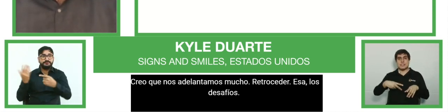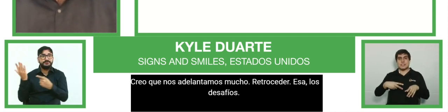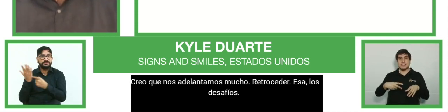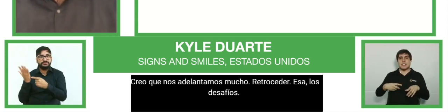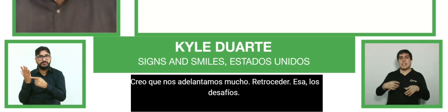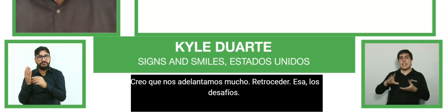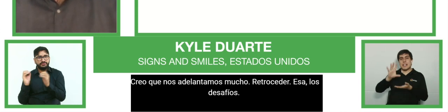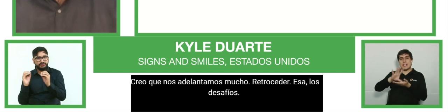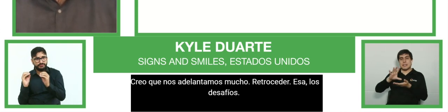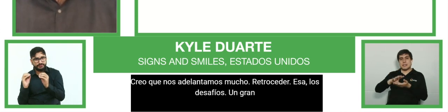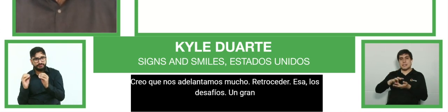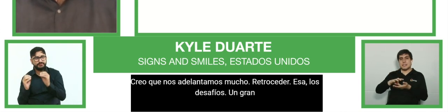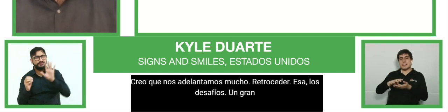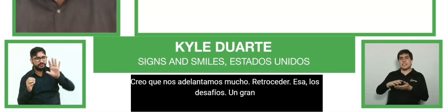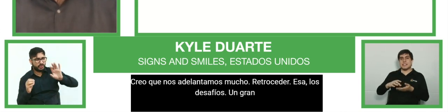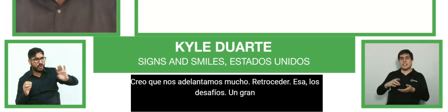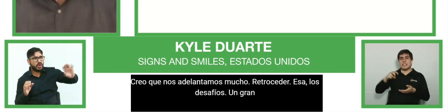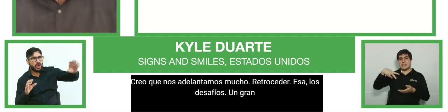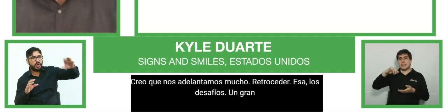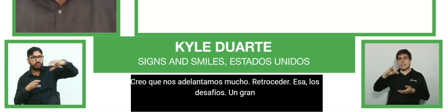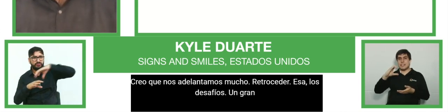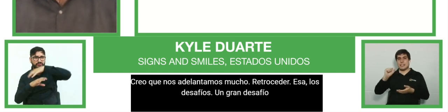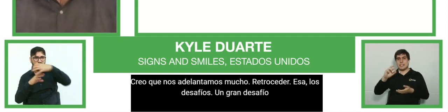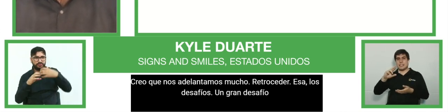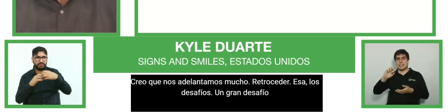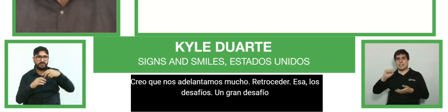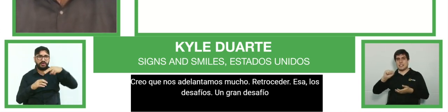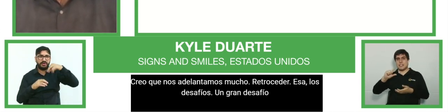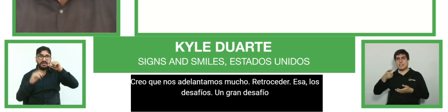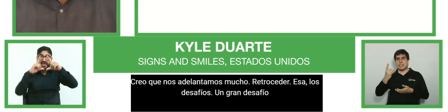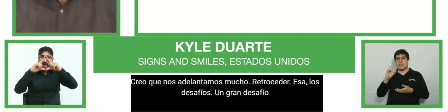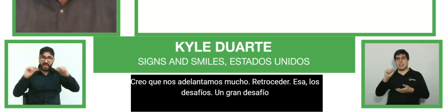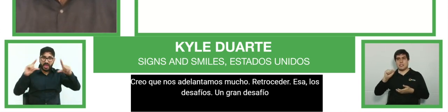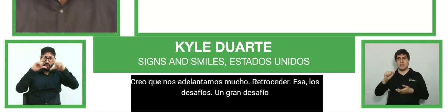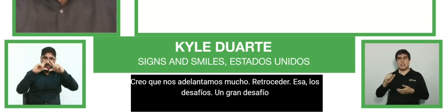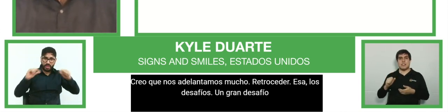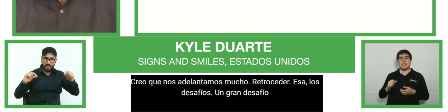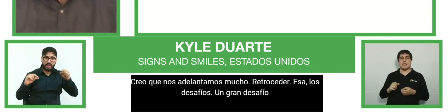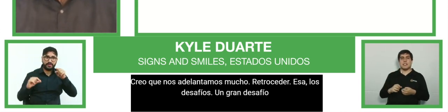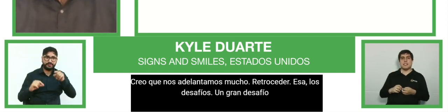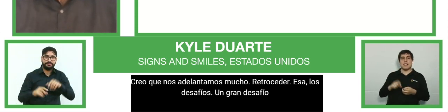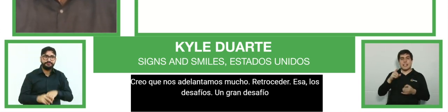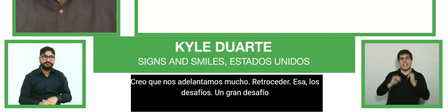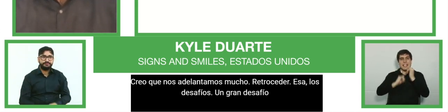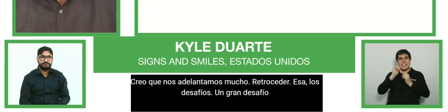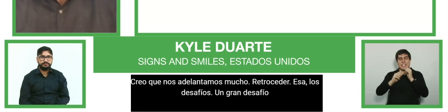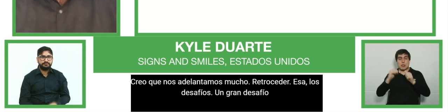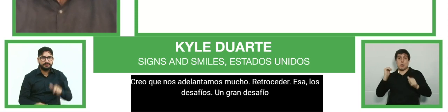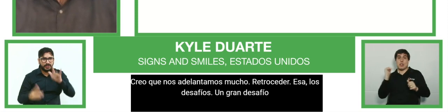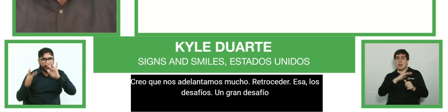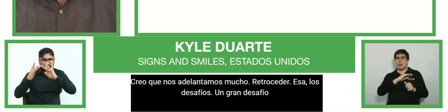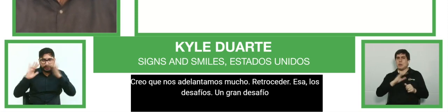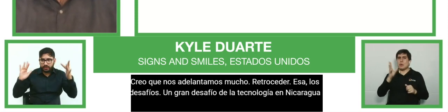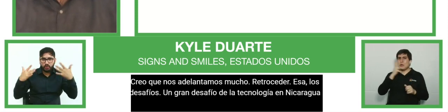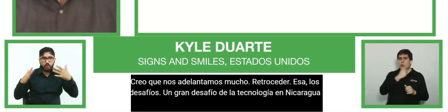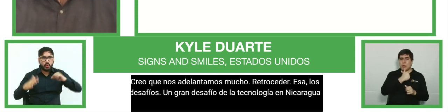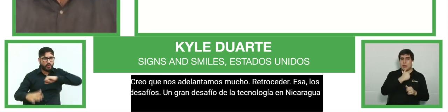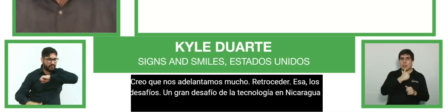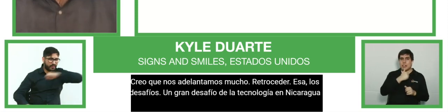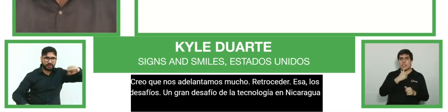high-speed internet. So we wanted to make sure that the app was compatible with a lot